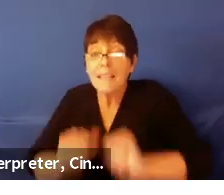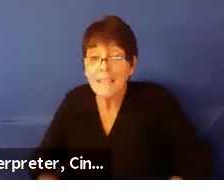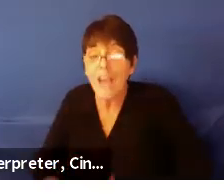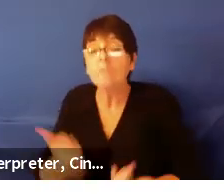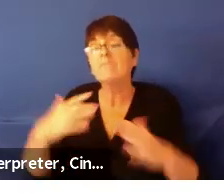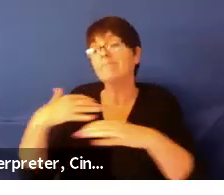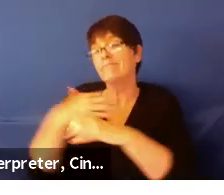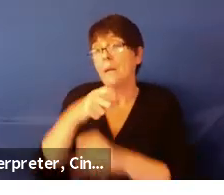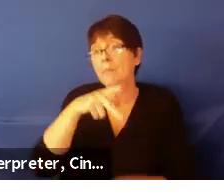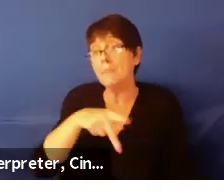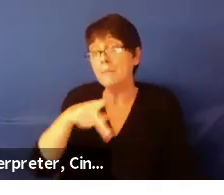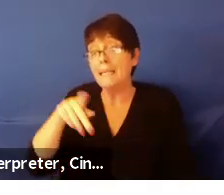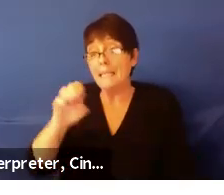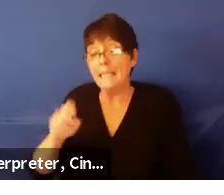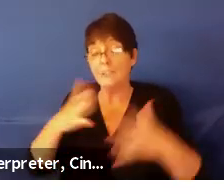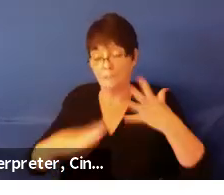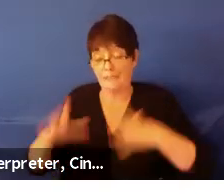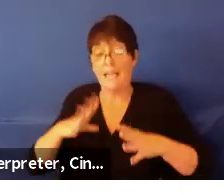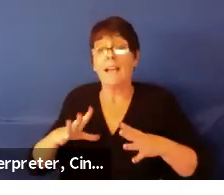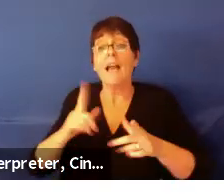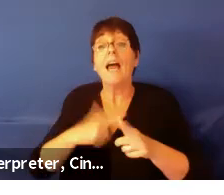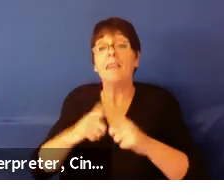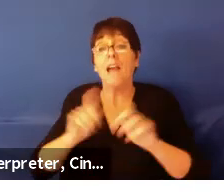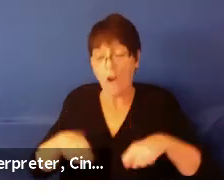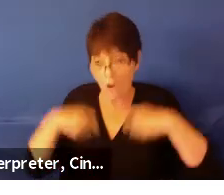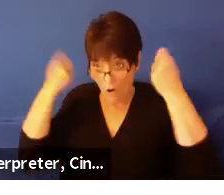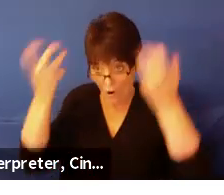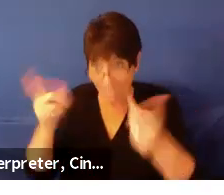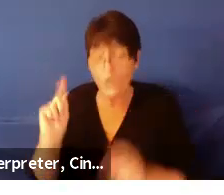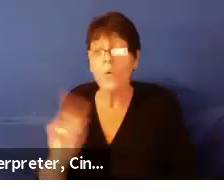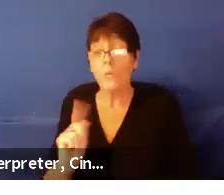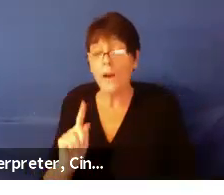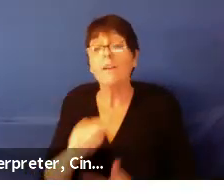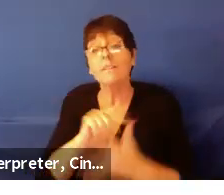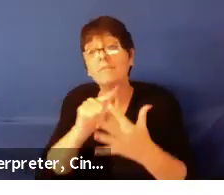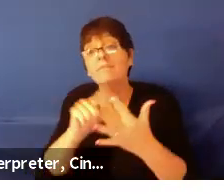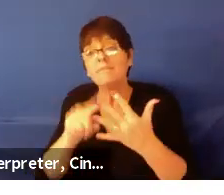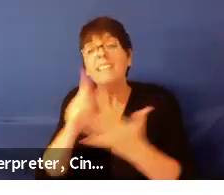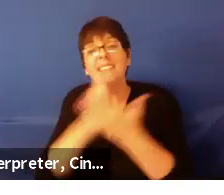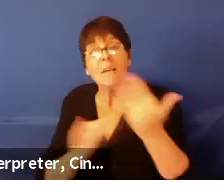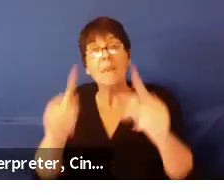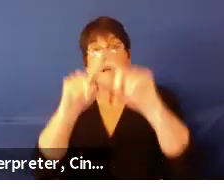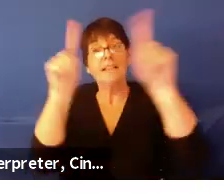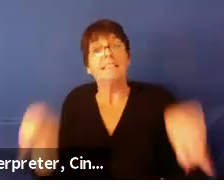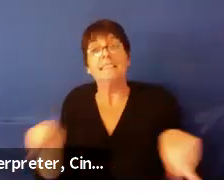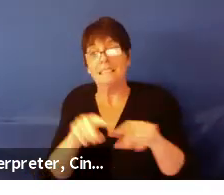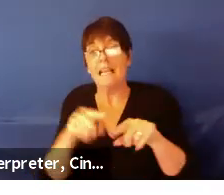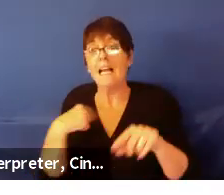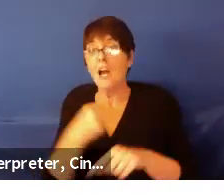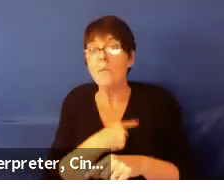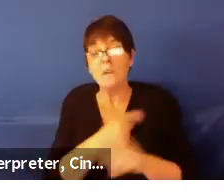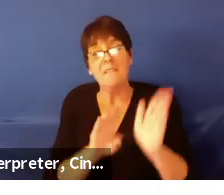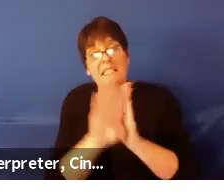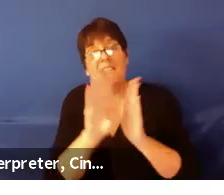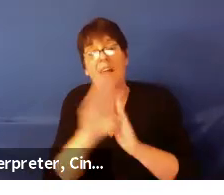protective donning area and where they would take it off. So those are some of the signs that we have put together for our